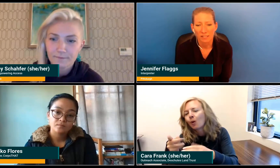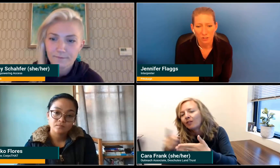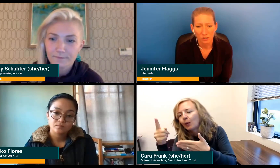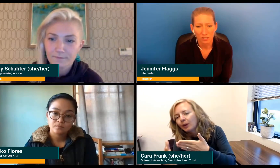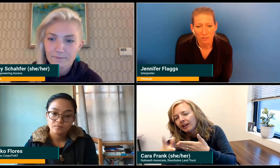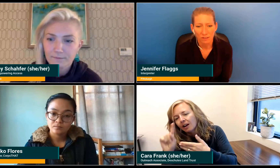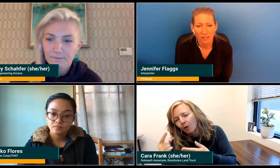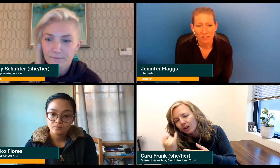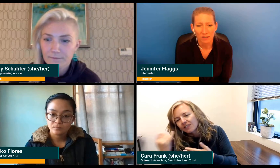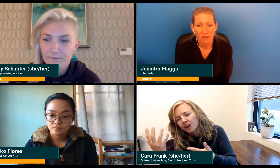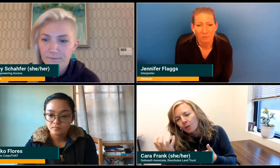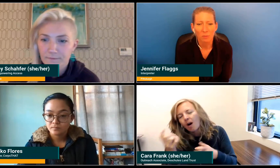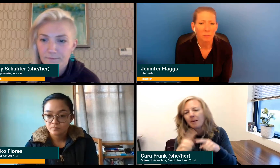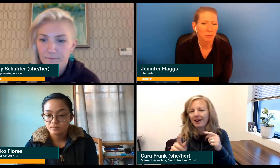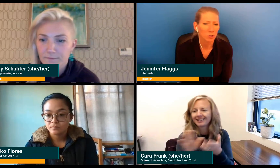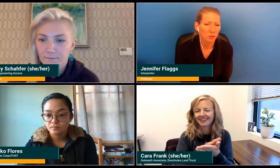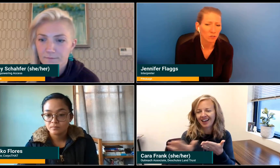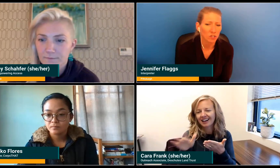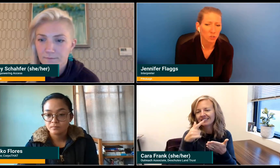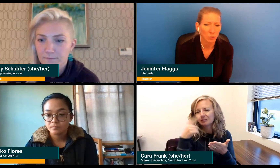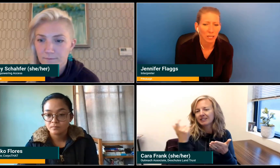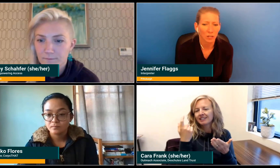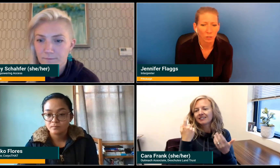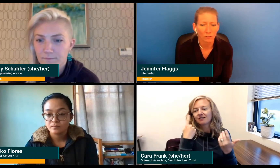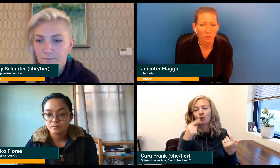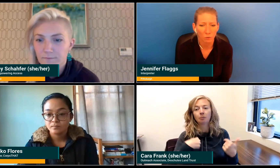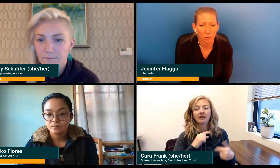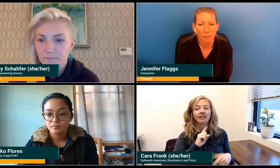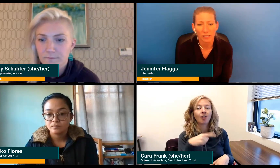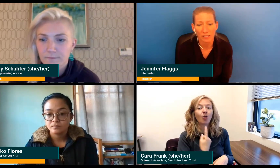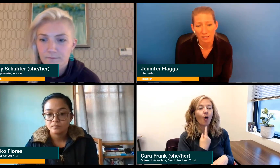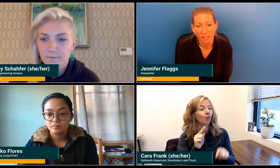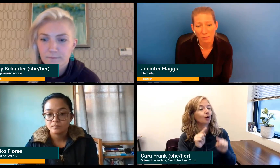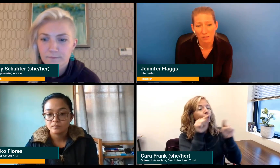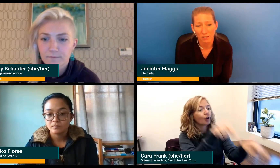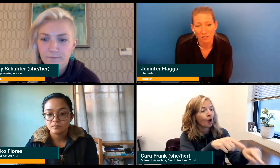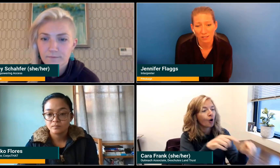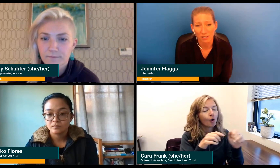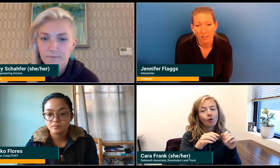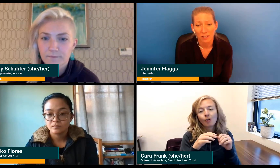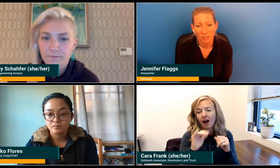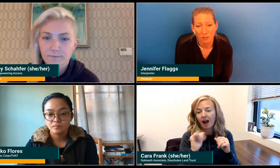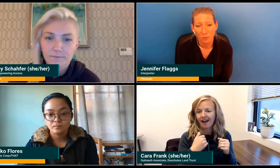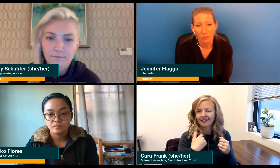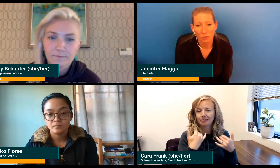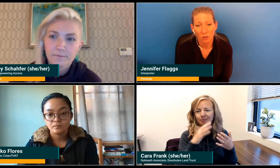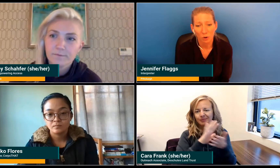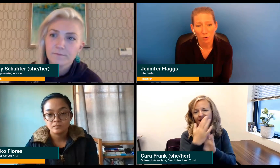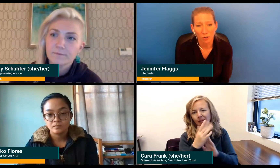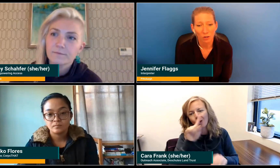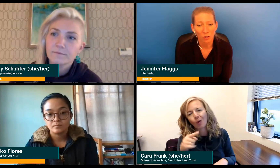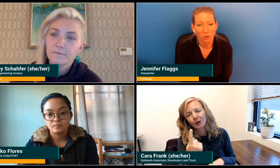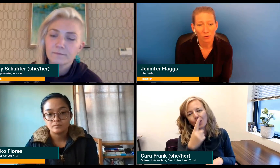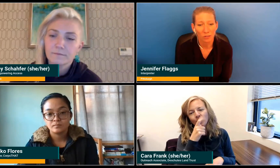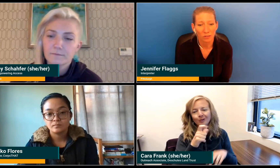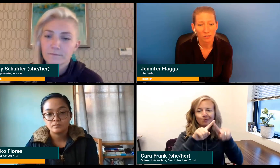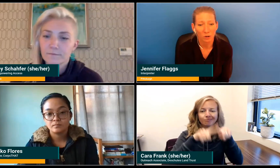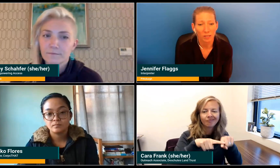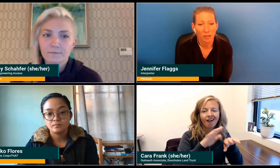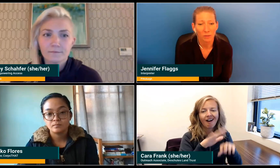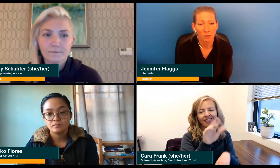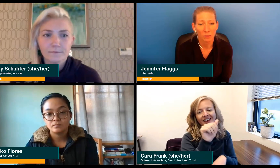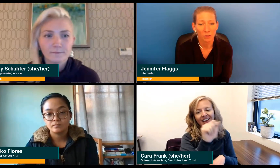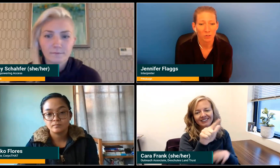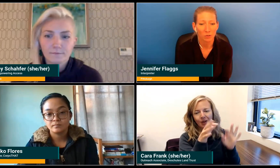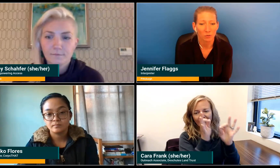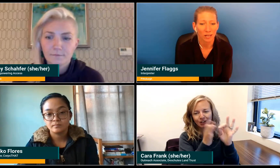They schedule this event. You might be able to join for just the weekend only if you want, but it's nice because, to be able to go alone and,